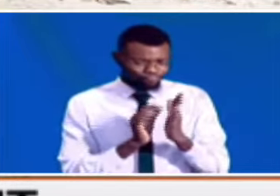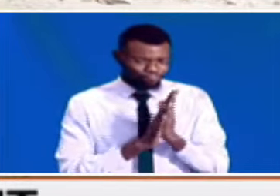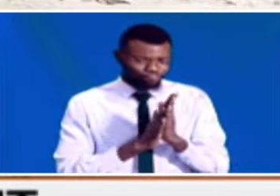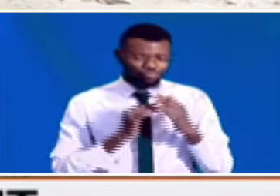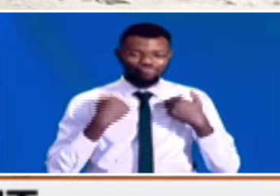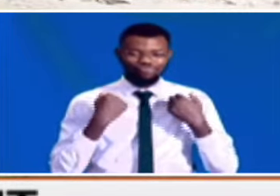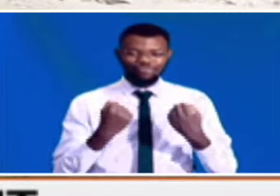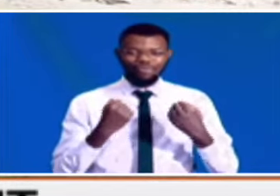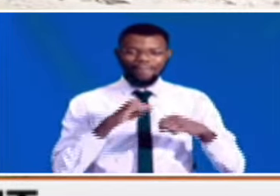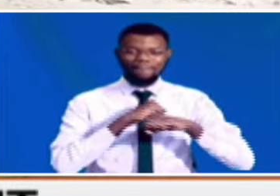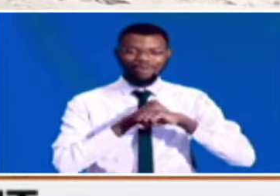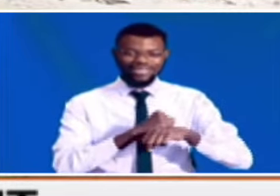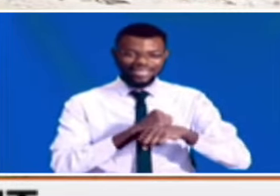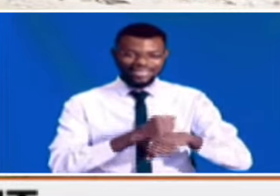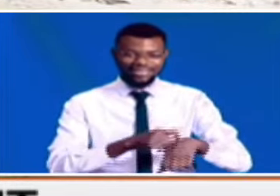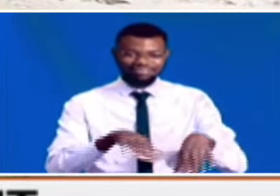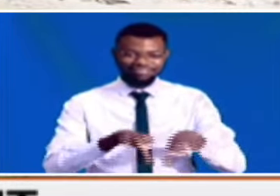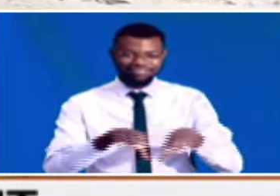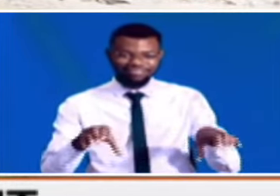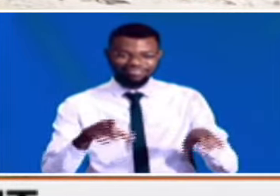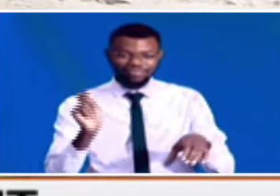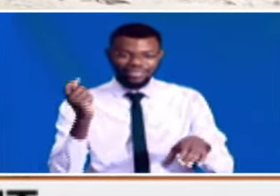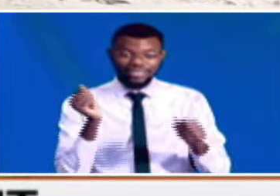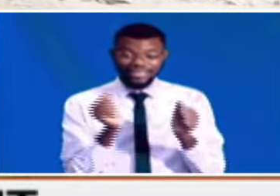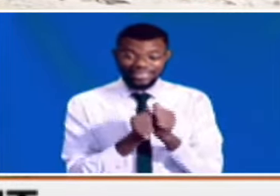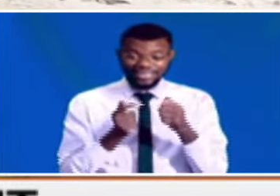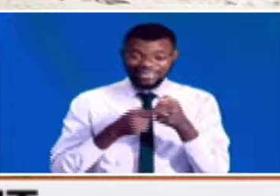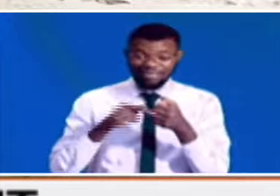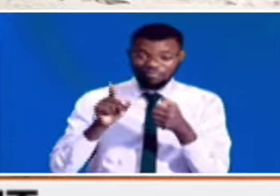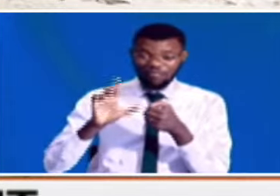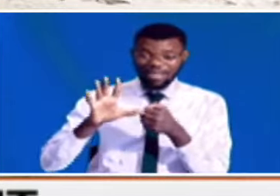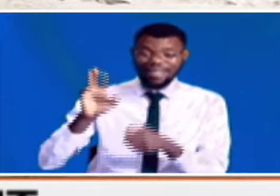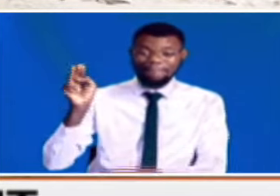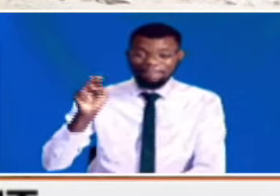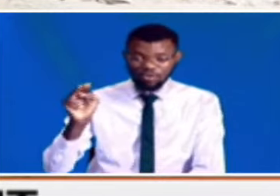comes as Kenya hit a 16.5 million mark